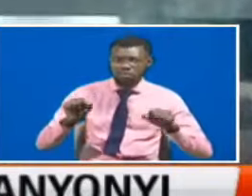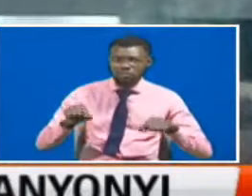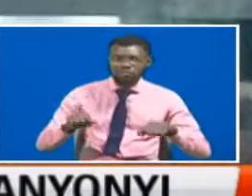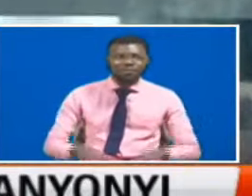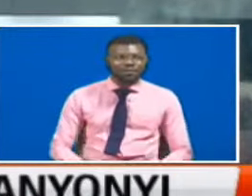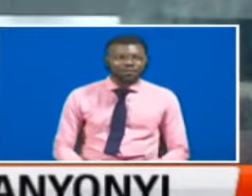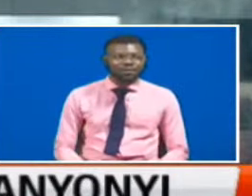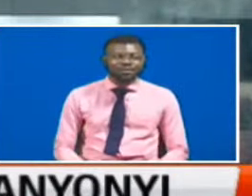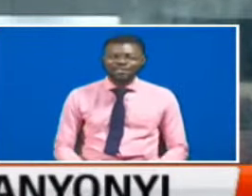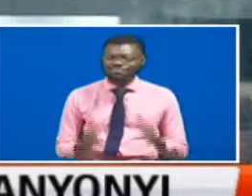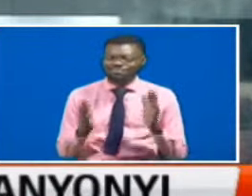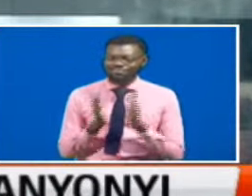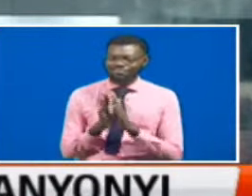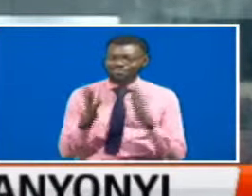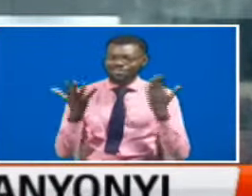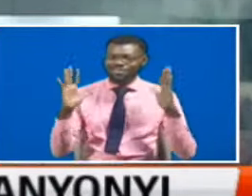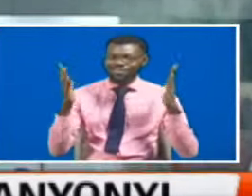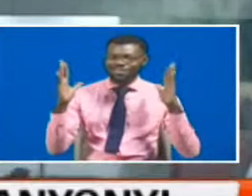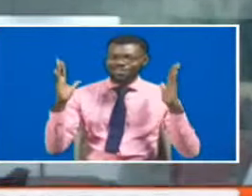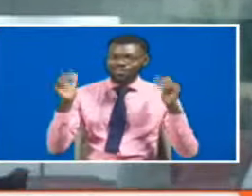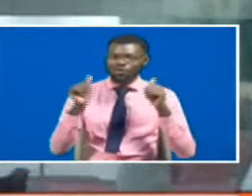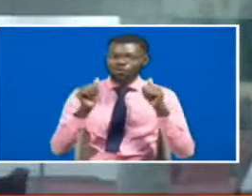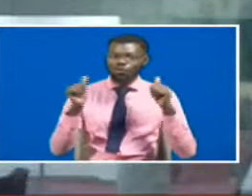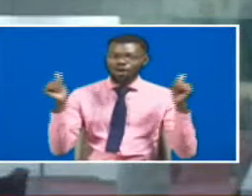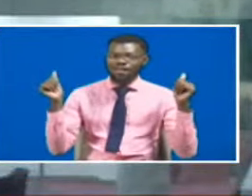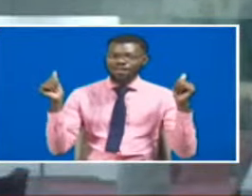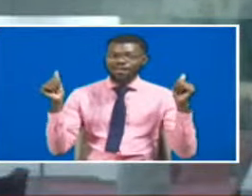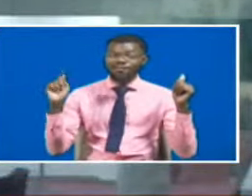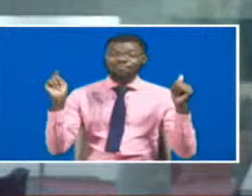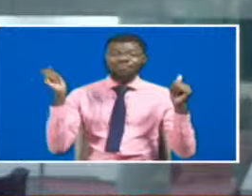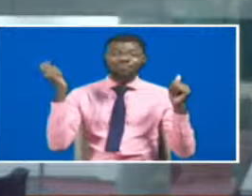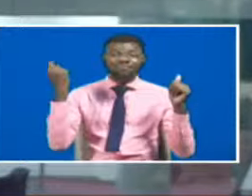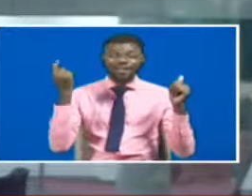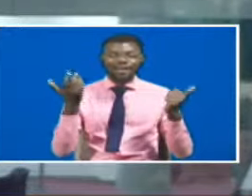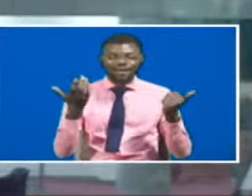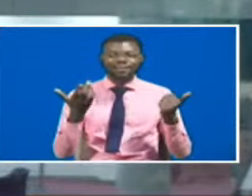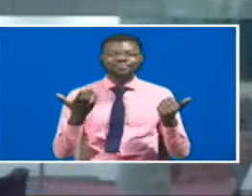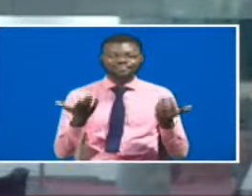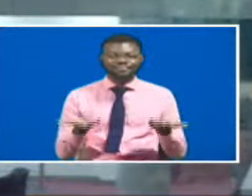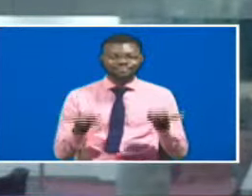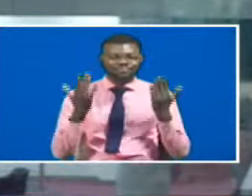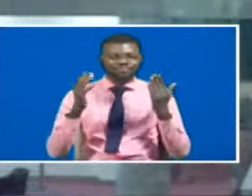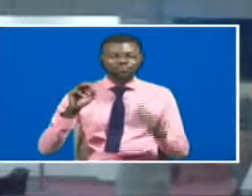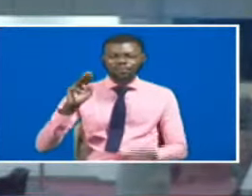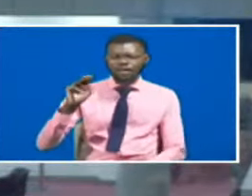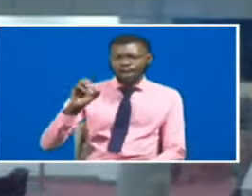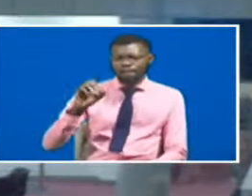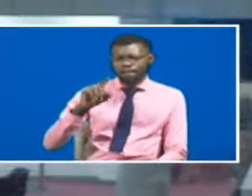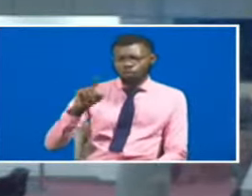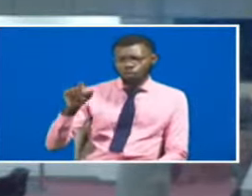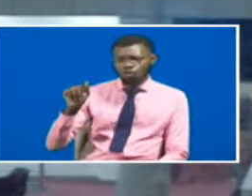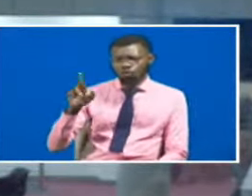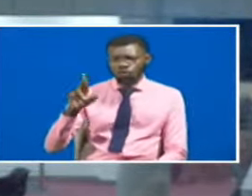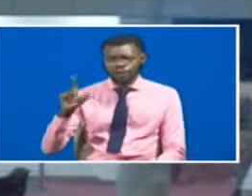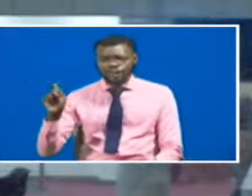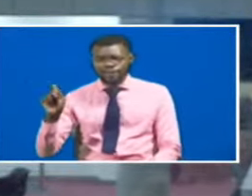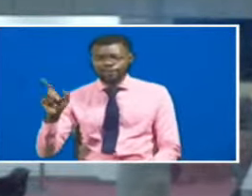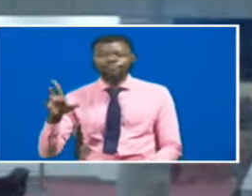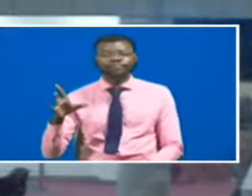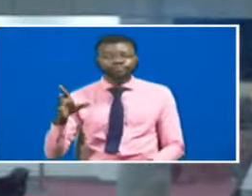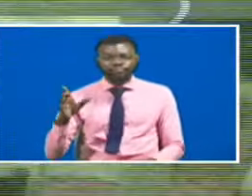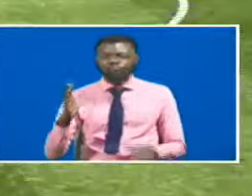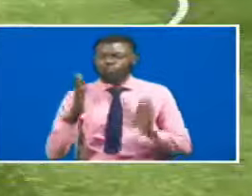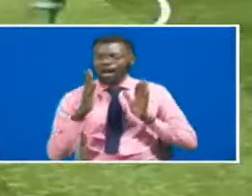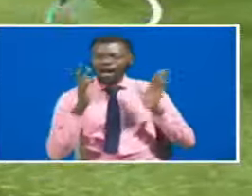We celebrate Wanyonyi for a job well done and for putting Kenya on the map. Now, defending Mozzart Bet Cup champions Kakamega Homeboyz have been